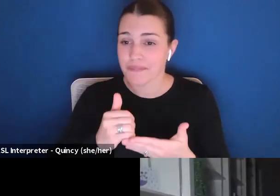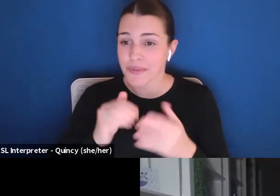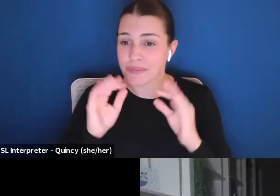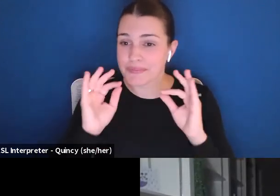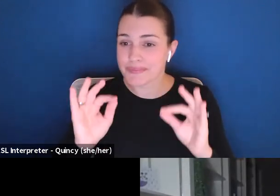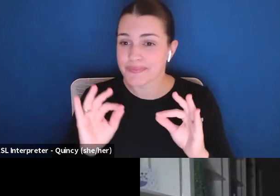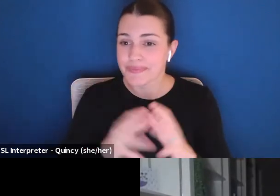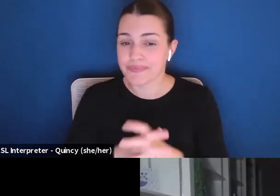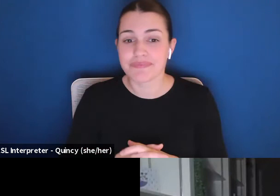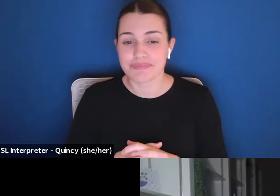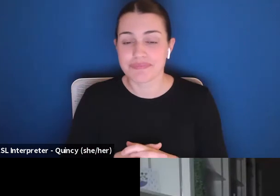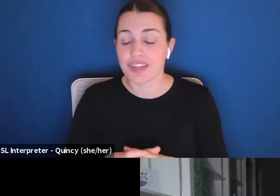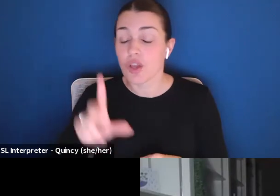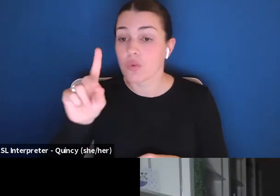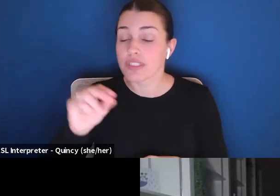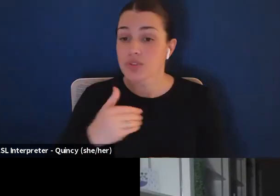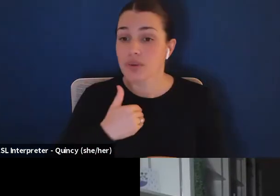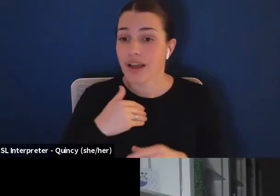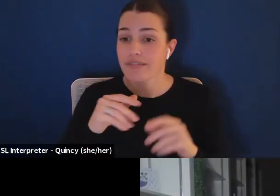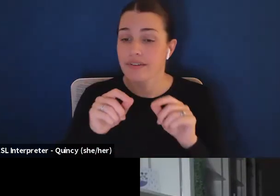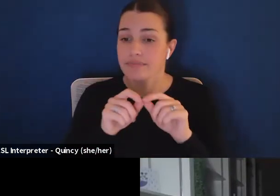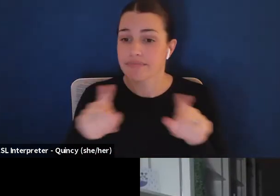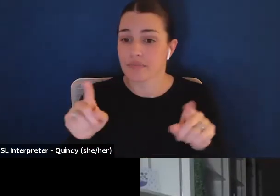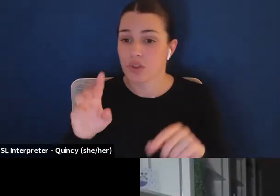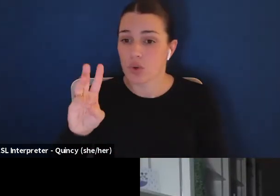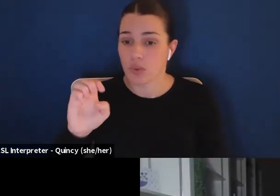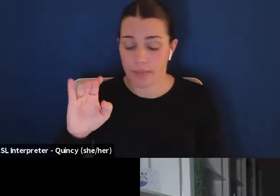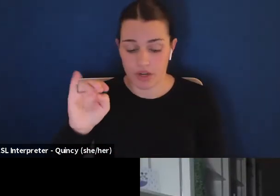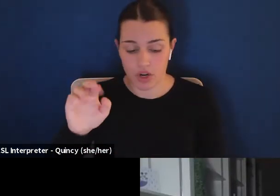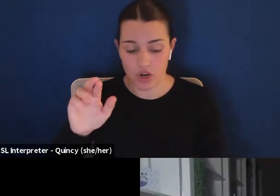do have a post-webinar survey. So this will also be